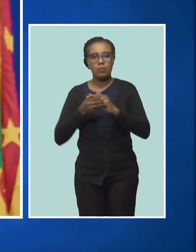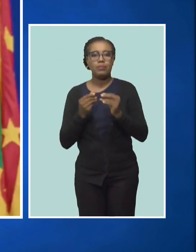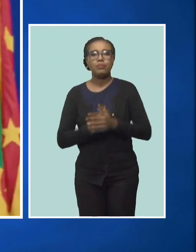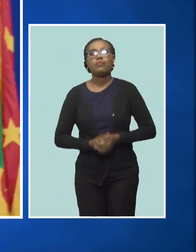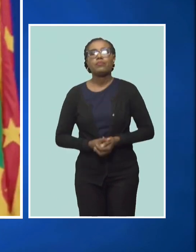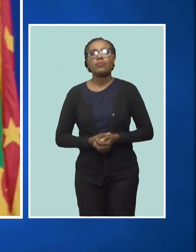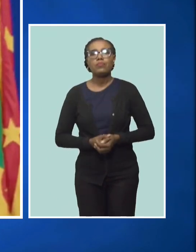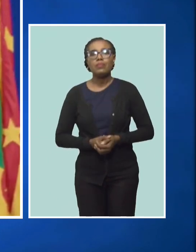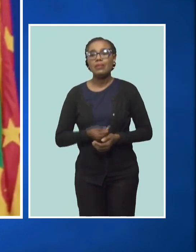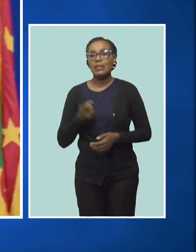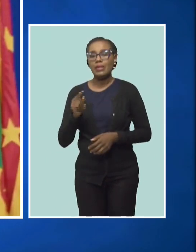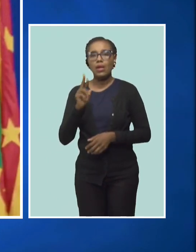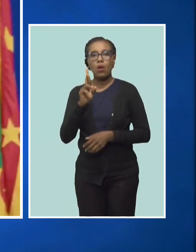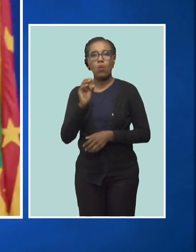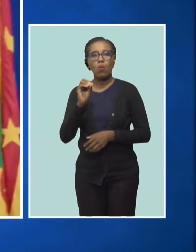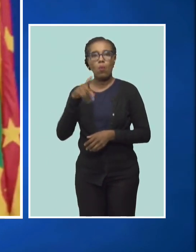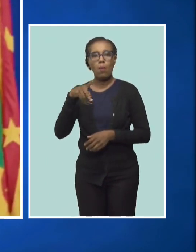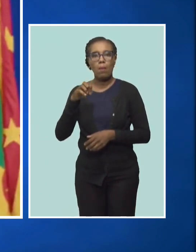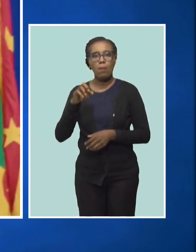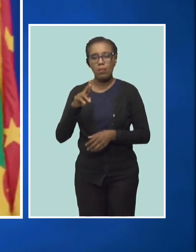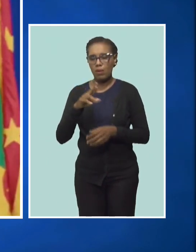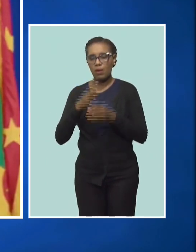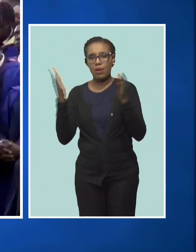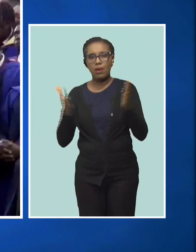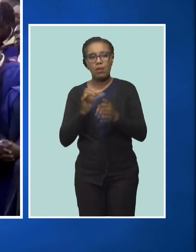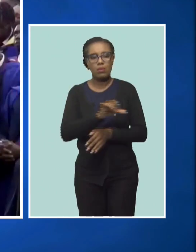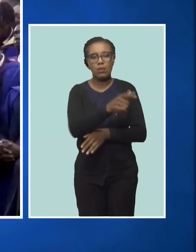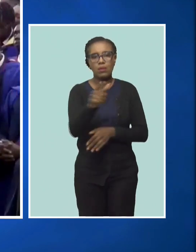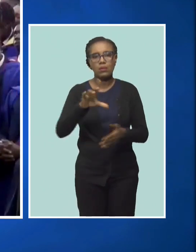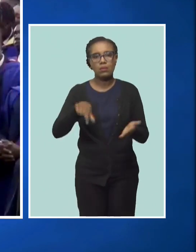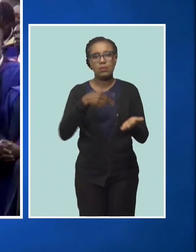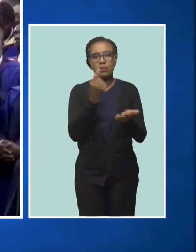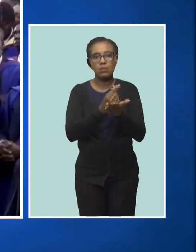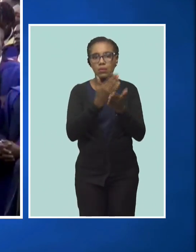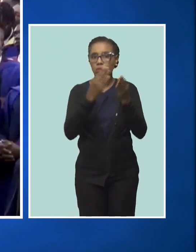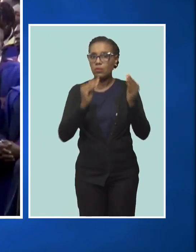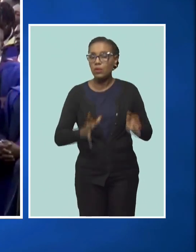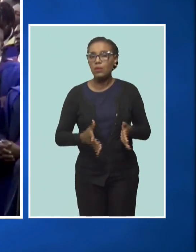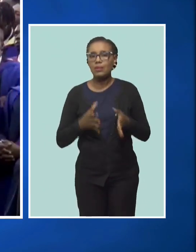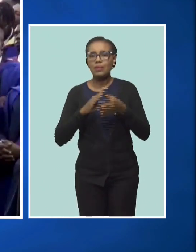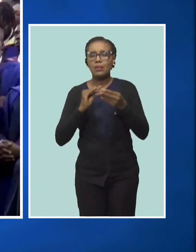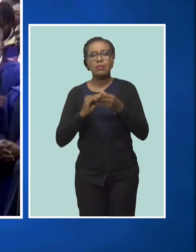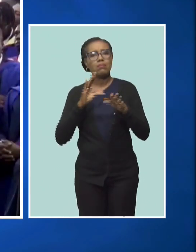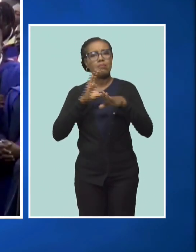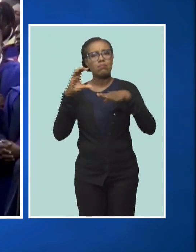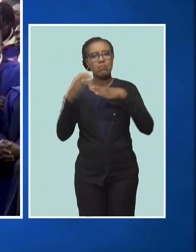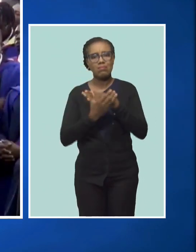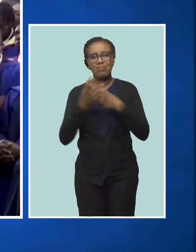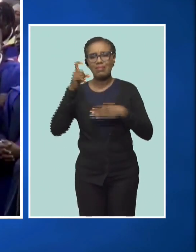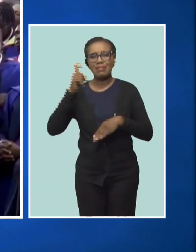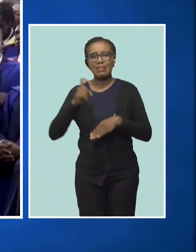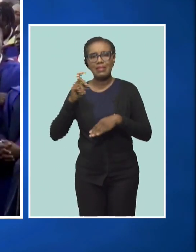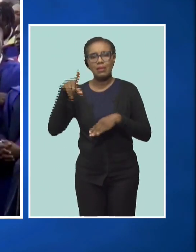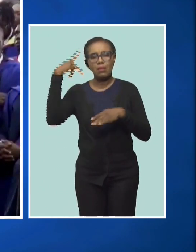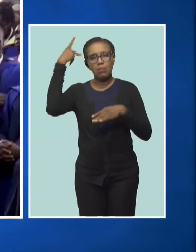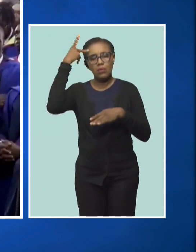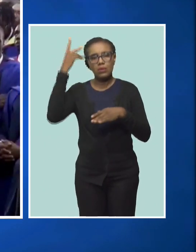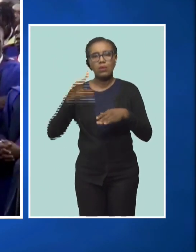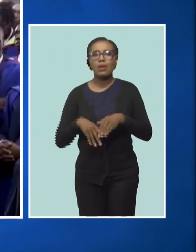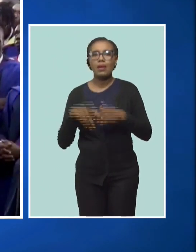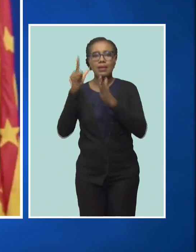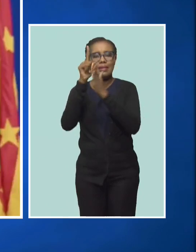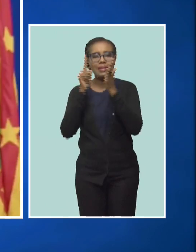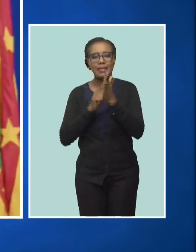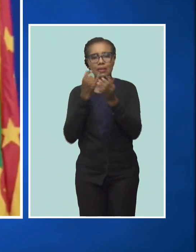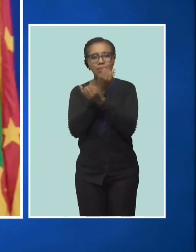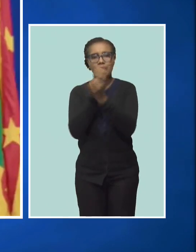his peers to make a difference, noting the Commonwealth Caribbean is in desperate need of political and legal